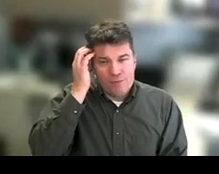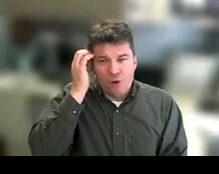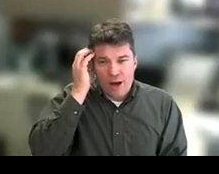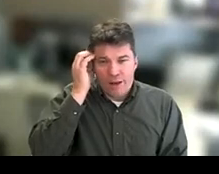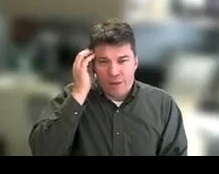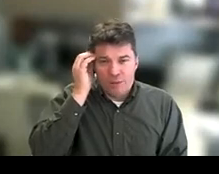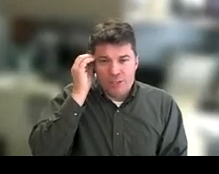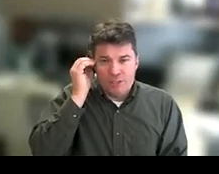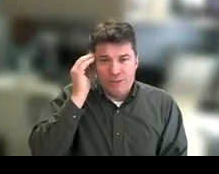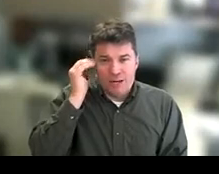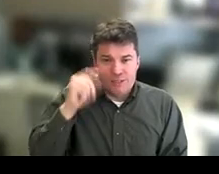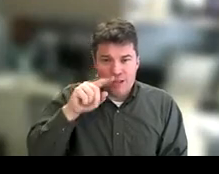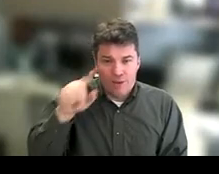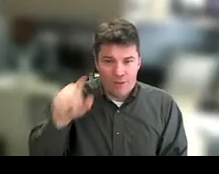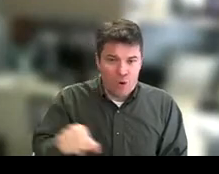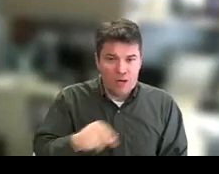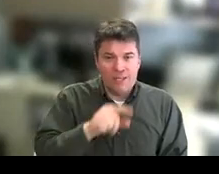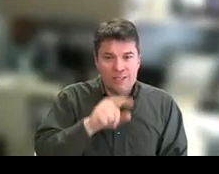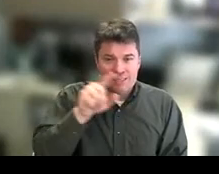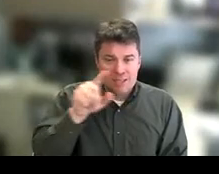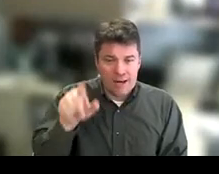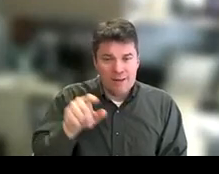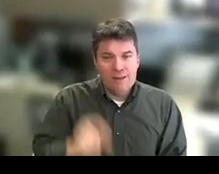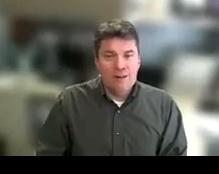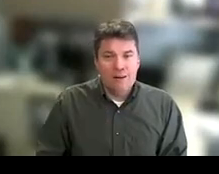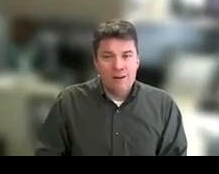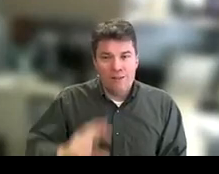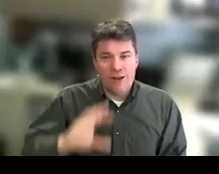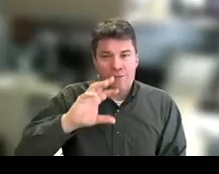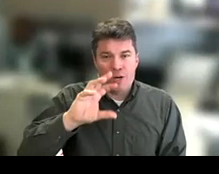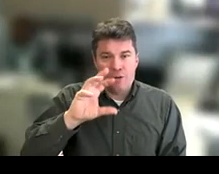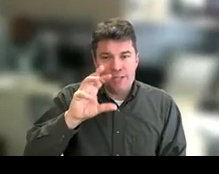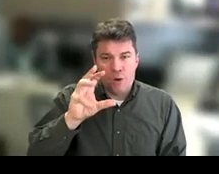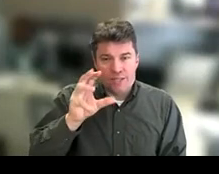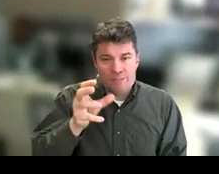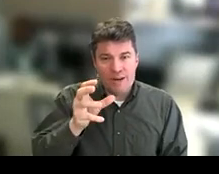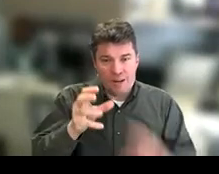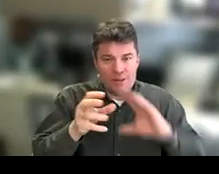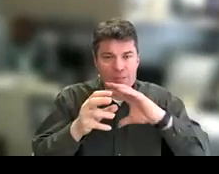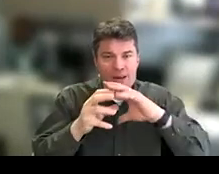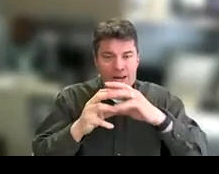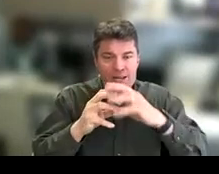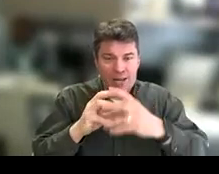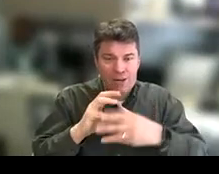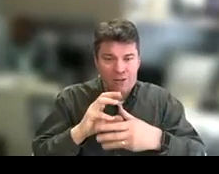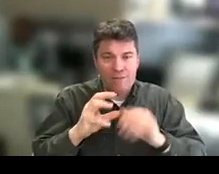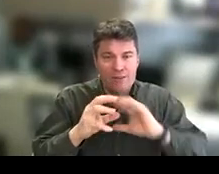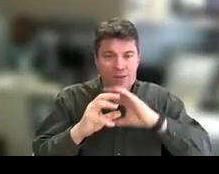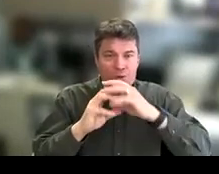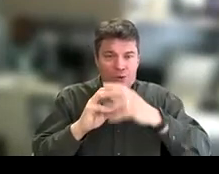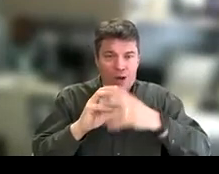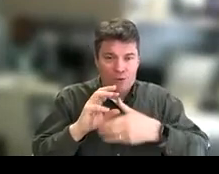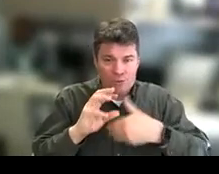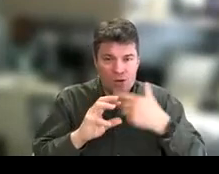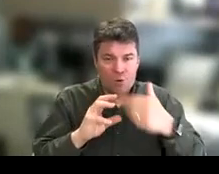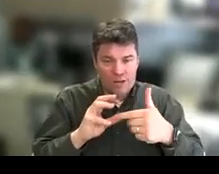that's pretty common for a lot of people. It's just because of how the cochlea is designed. The high frequency noise is picked up at the beginning stages of